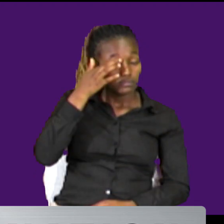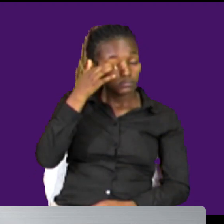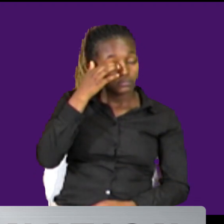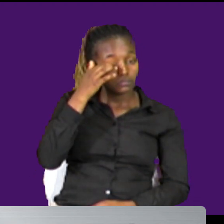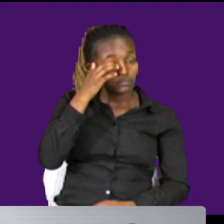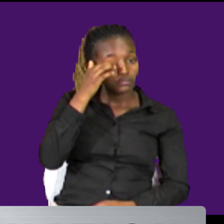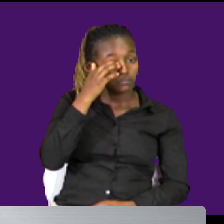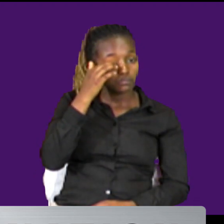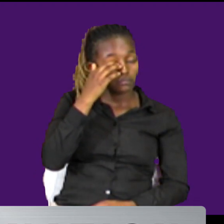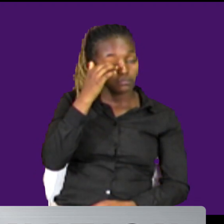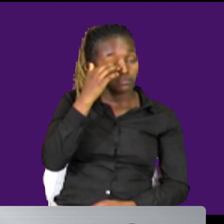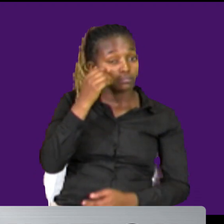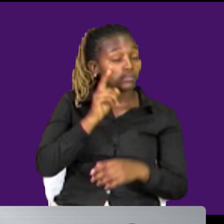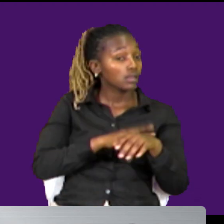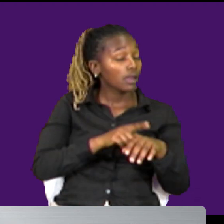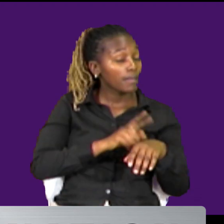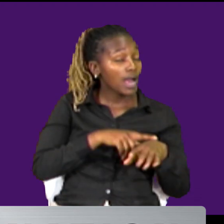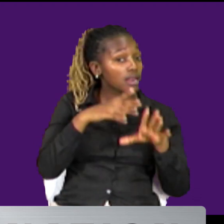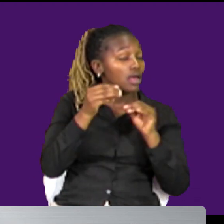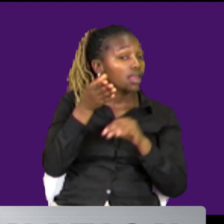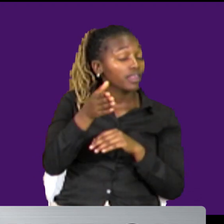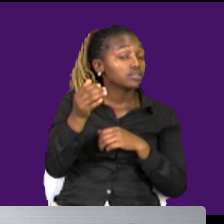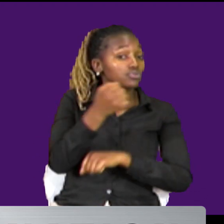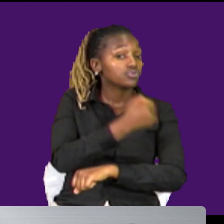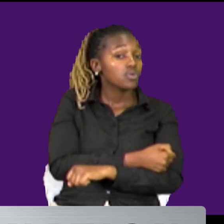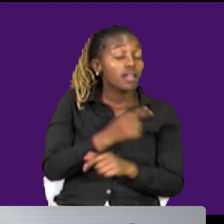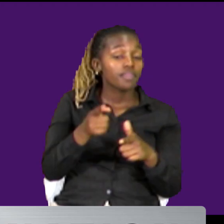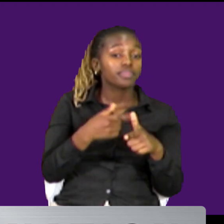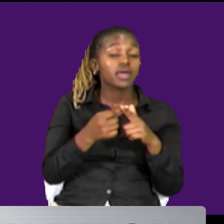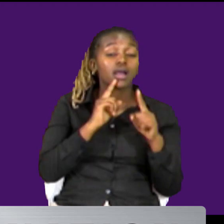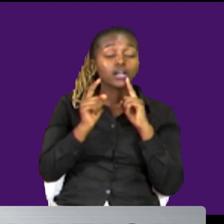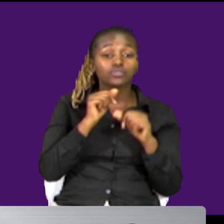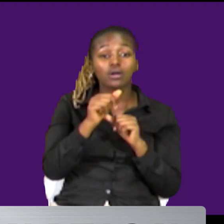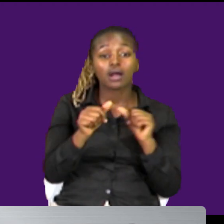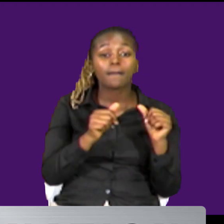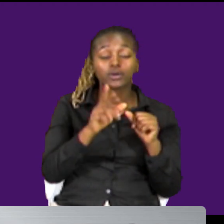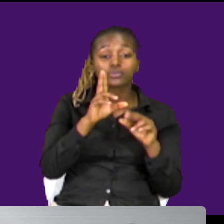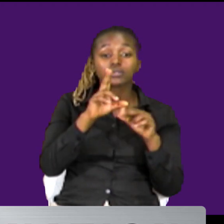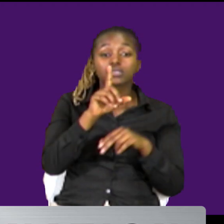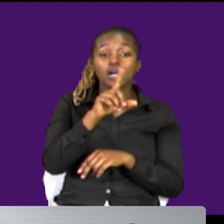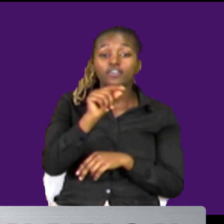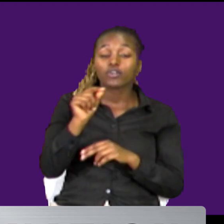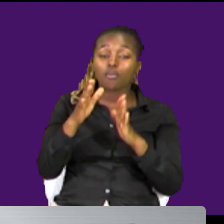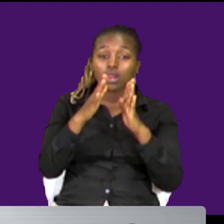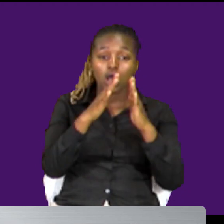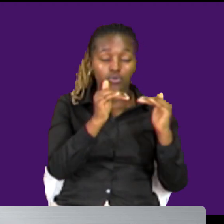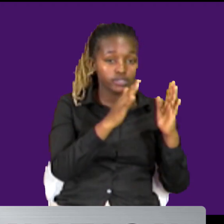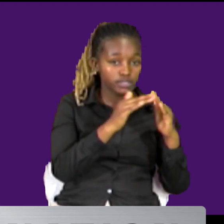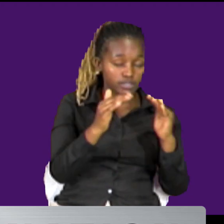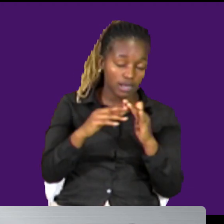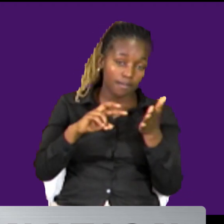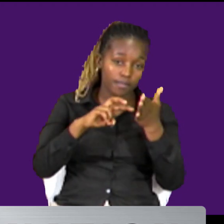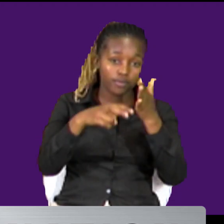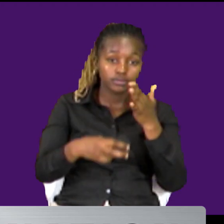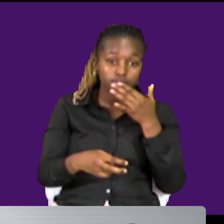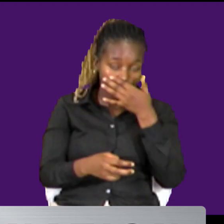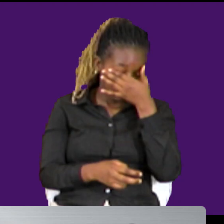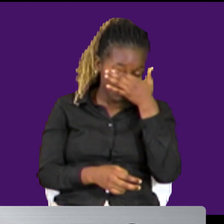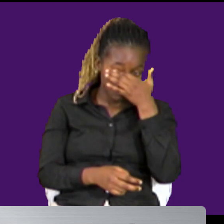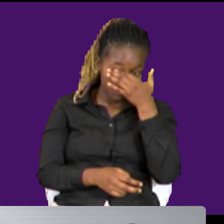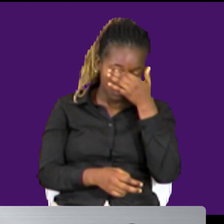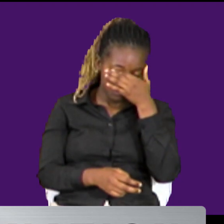trying to bring up to St. Teresa was the issue of housing, affordable housing project. Right.